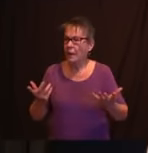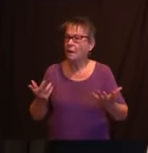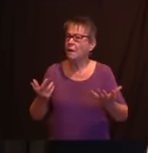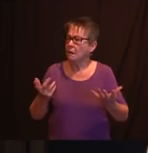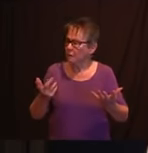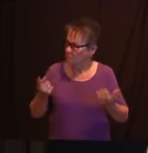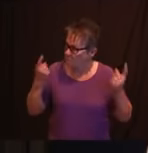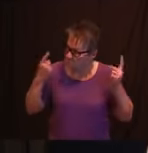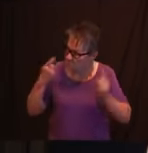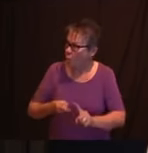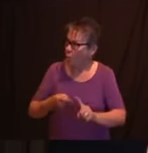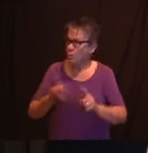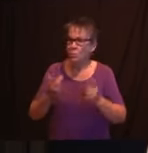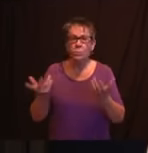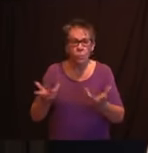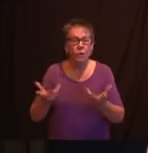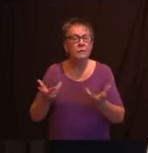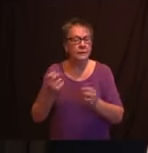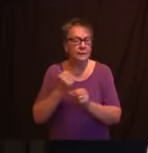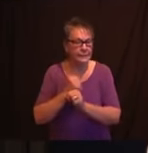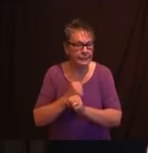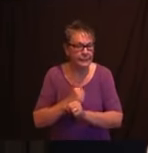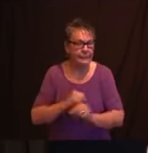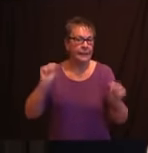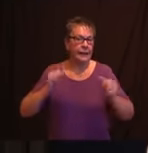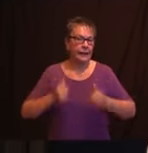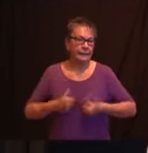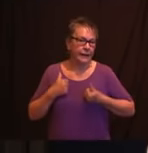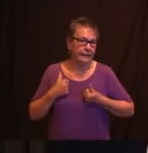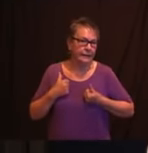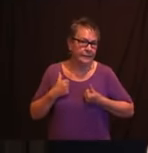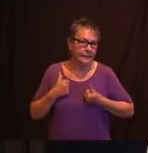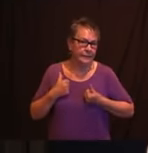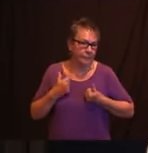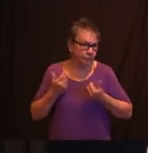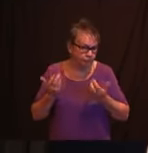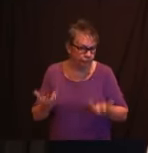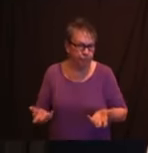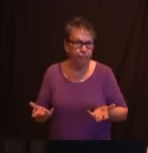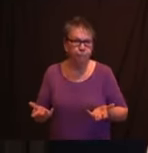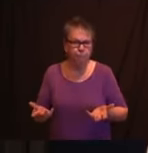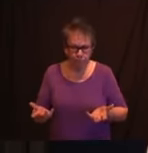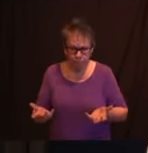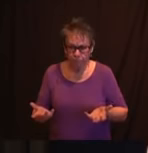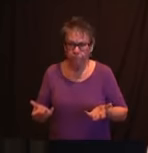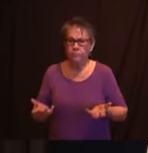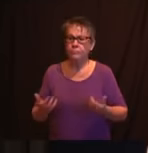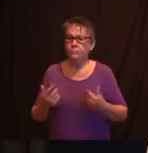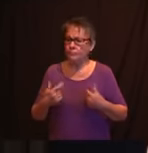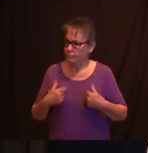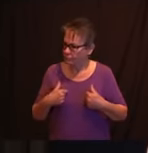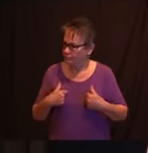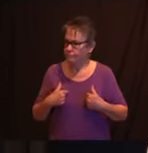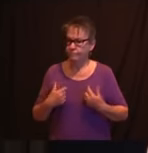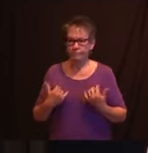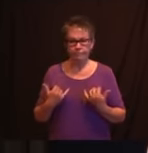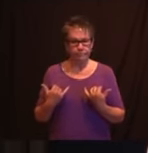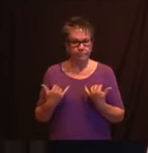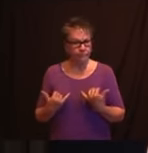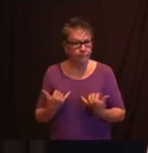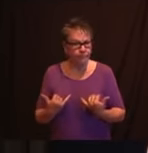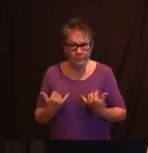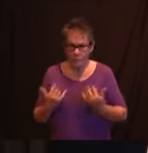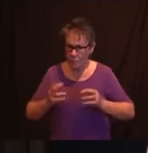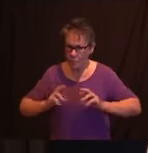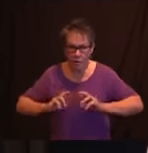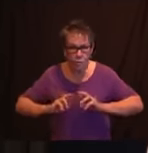remain committed to having the hard conversations with all who serve this patient population and to collaborate with all. As